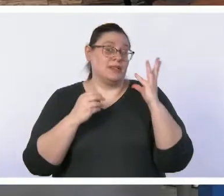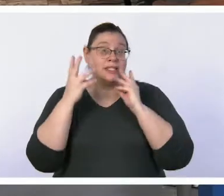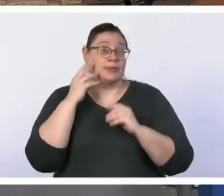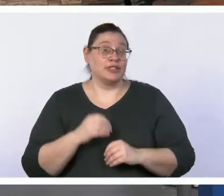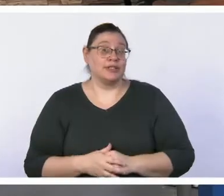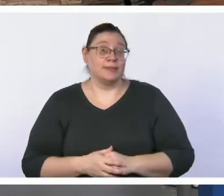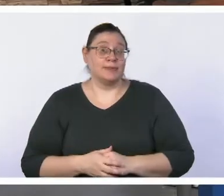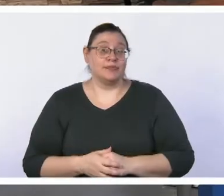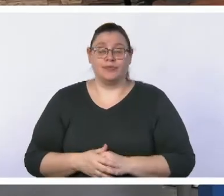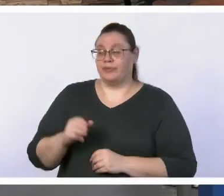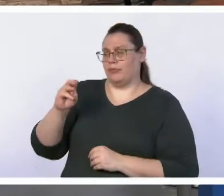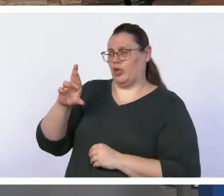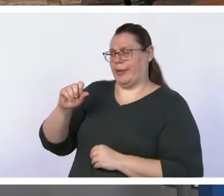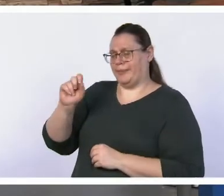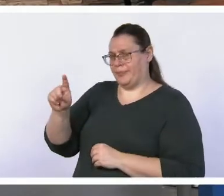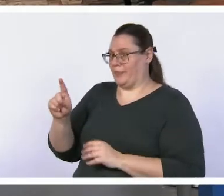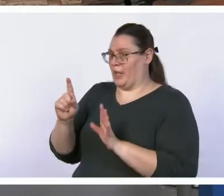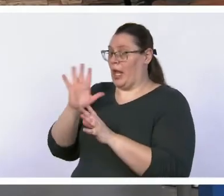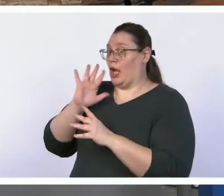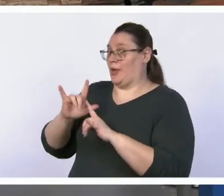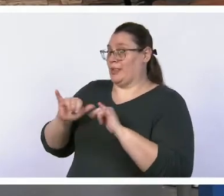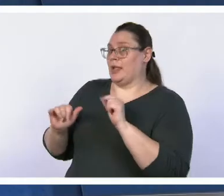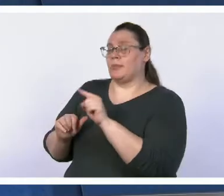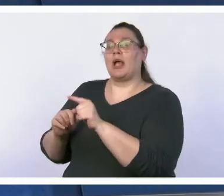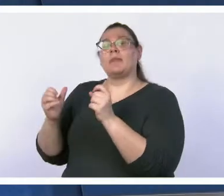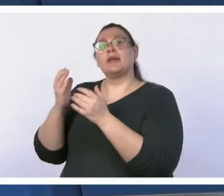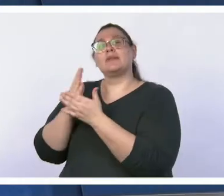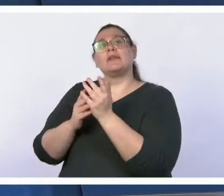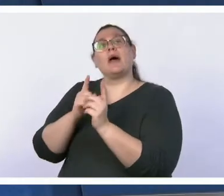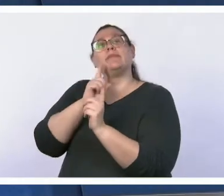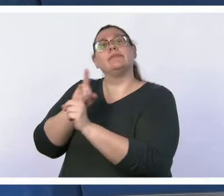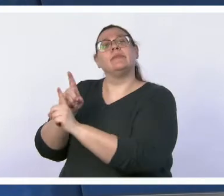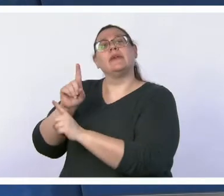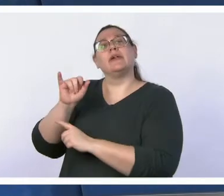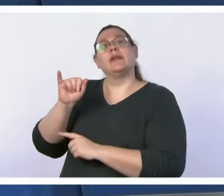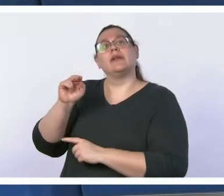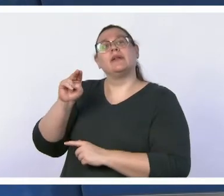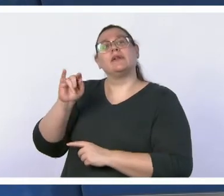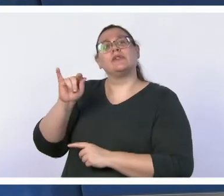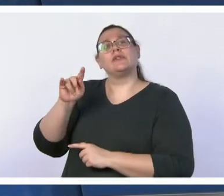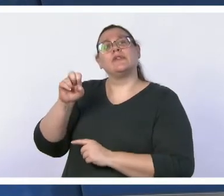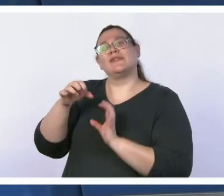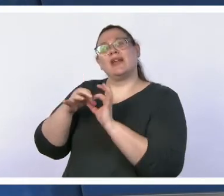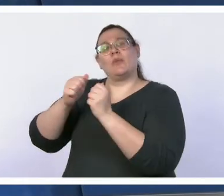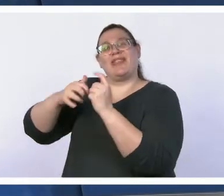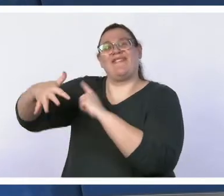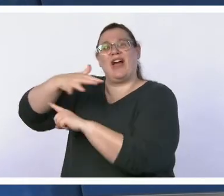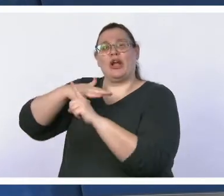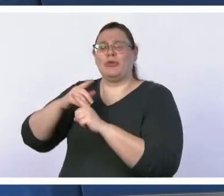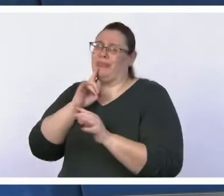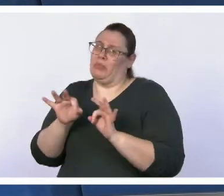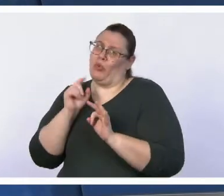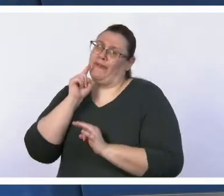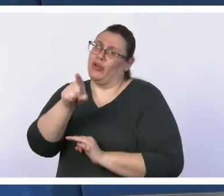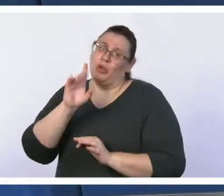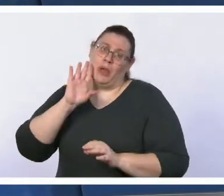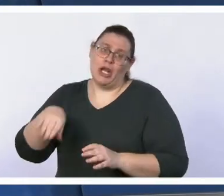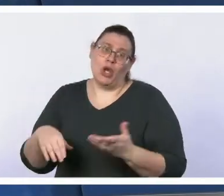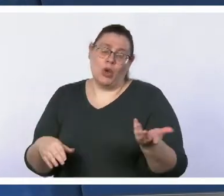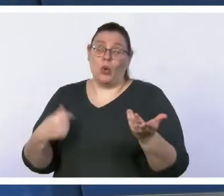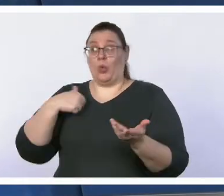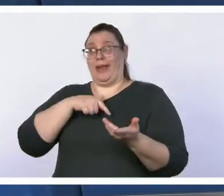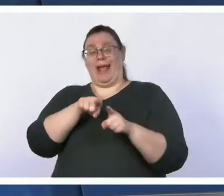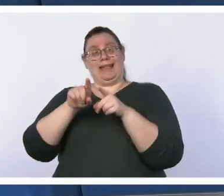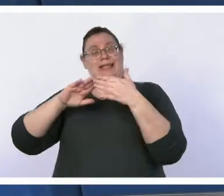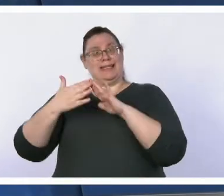homelessness. And on the flip side of that coin, I know that there are some initiatives, in particular environmental initiatives, that are very close to your heart. I mean, and we had, as a